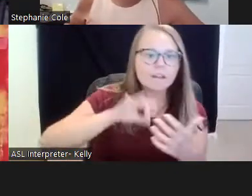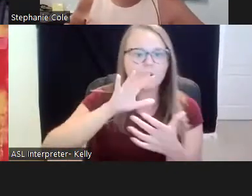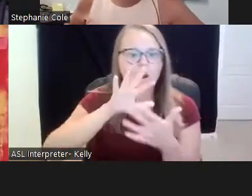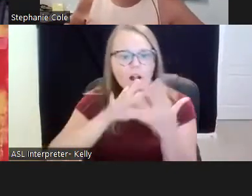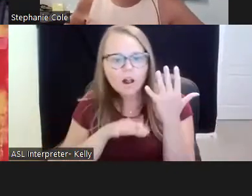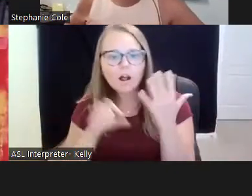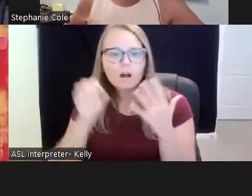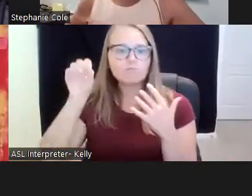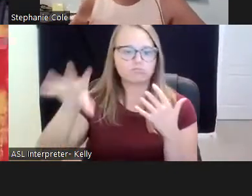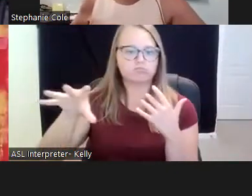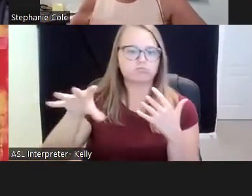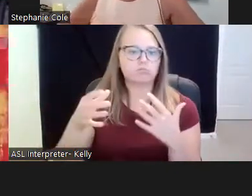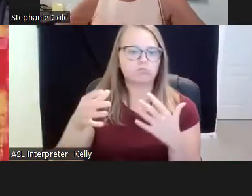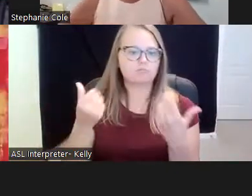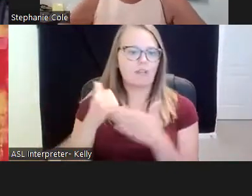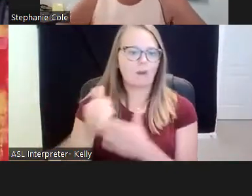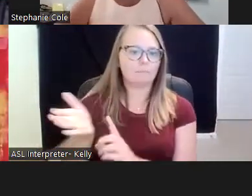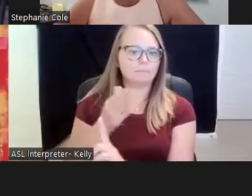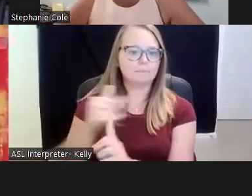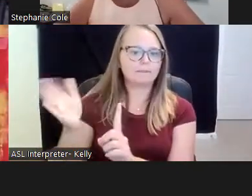Thank you. Shannon.